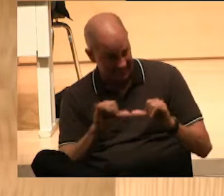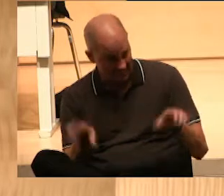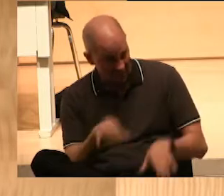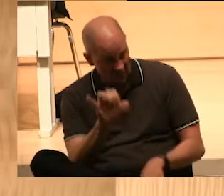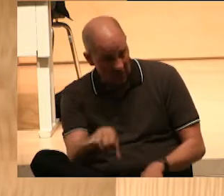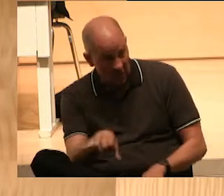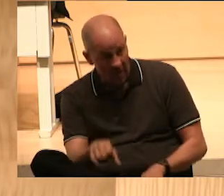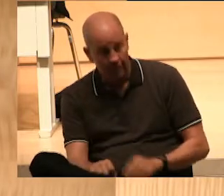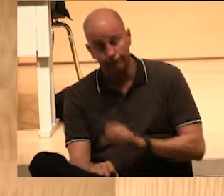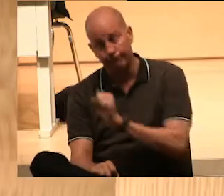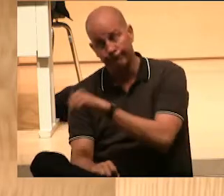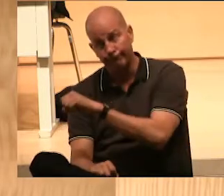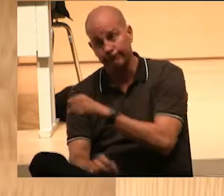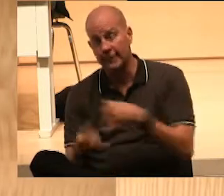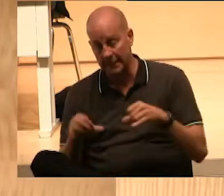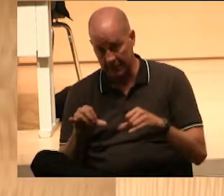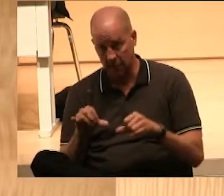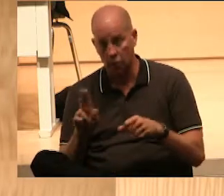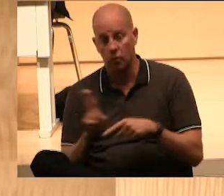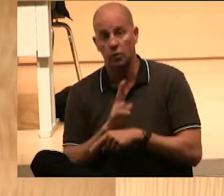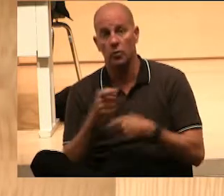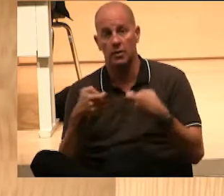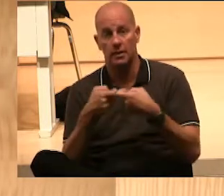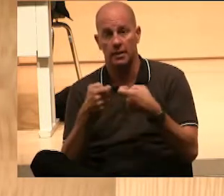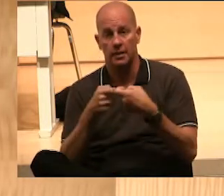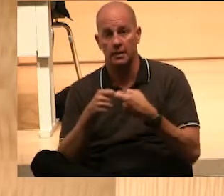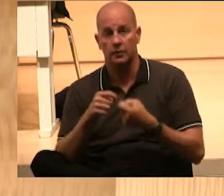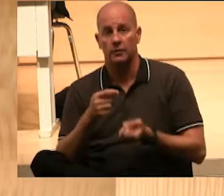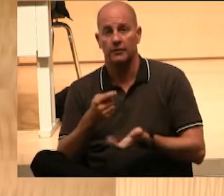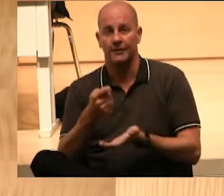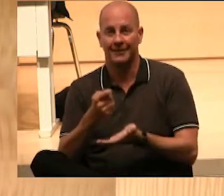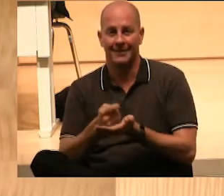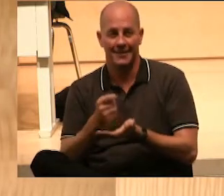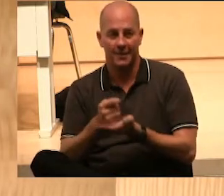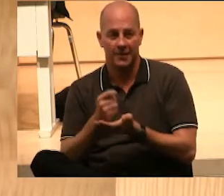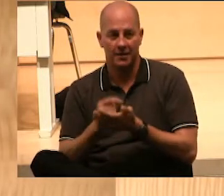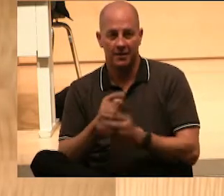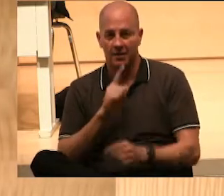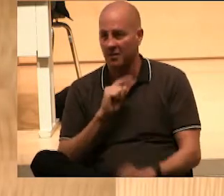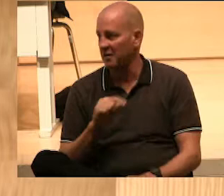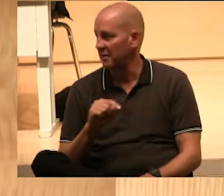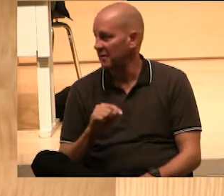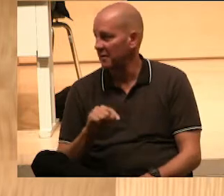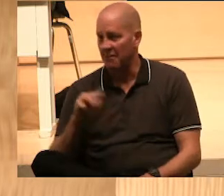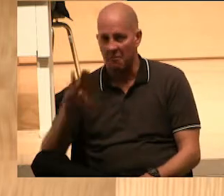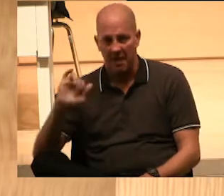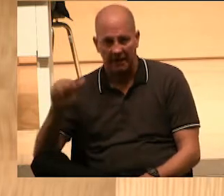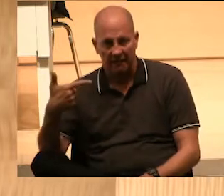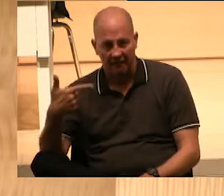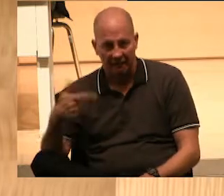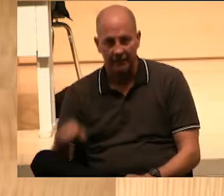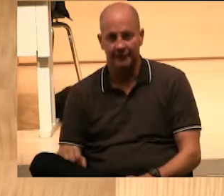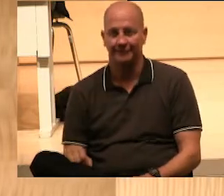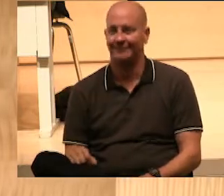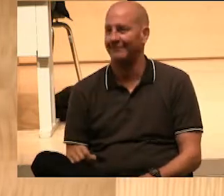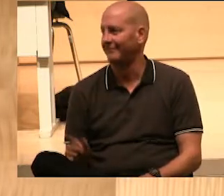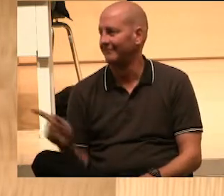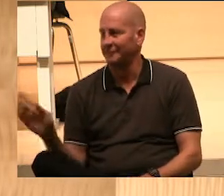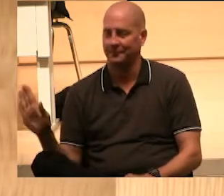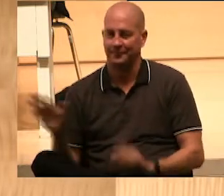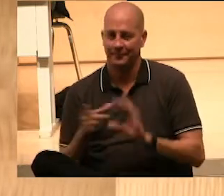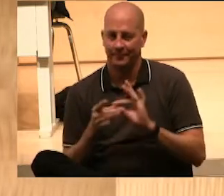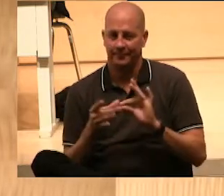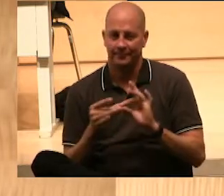we still do it. It's a very effective and safe treatment. We do it at Langley Porter, at UCSF, and also at the General.